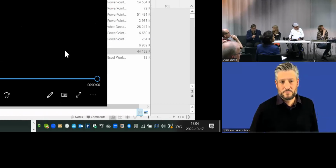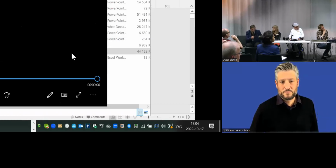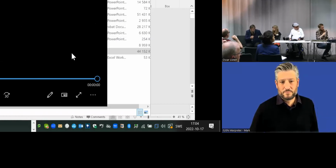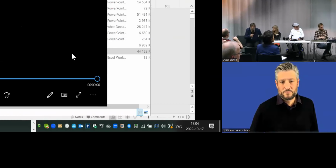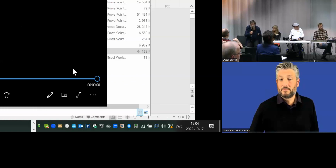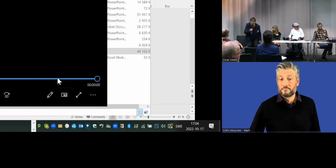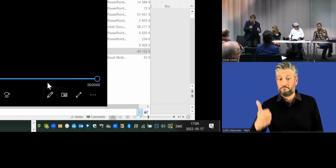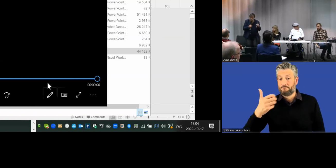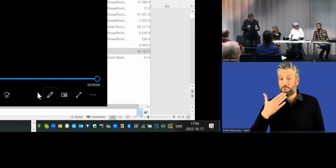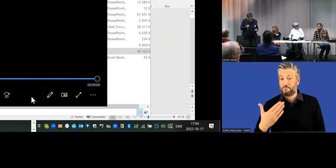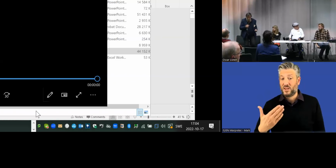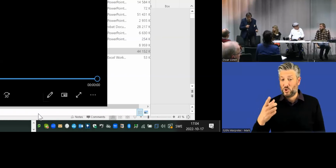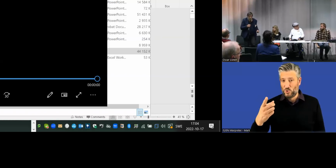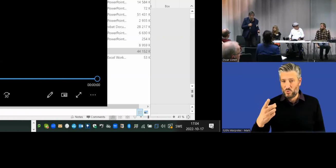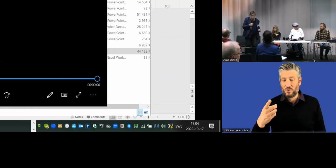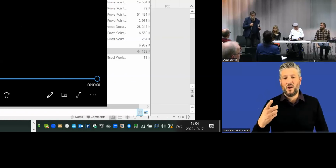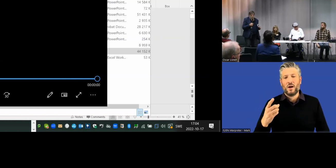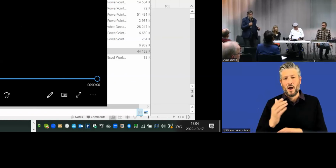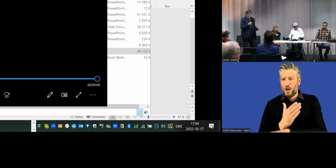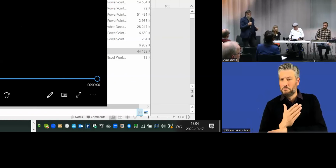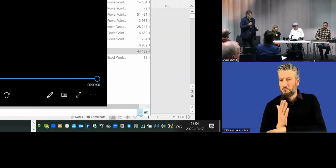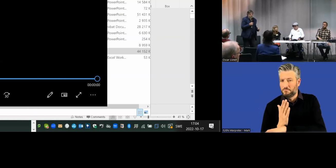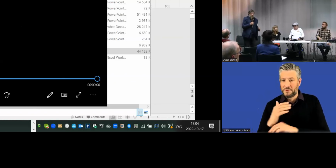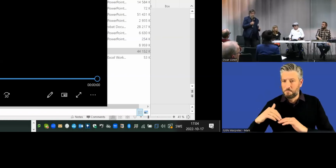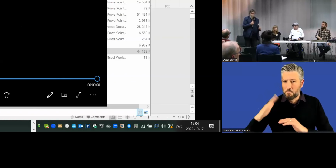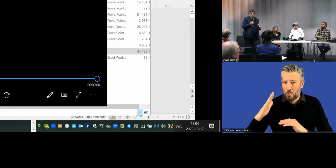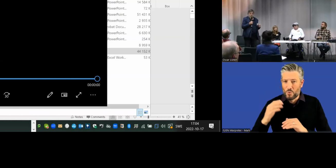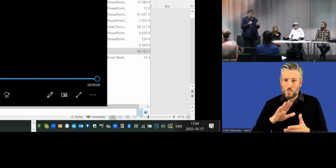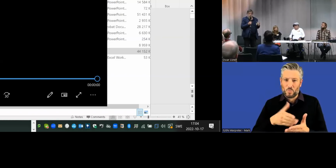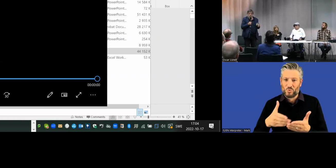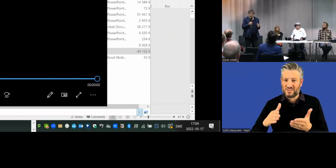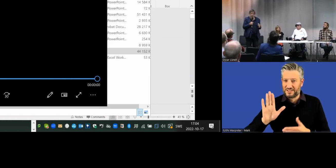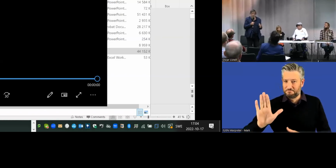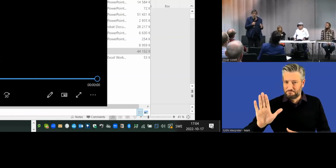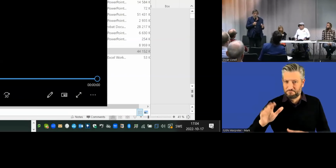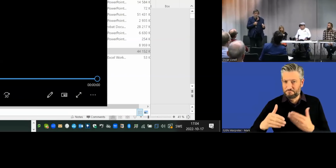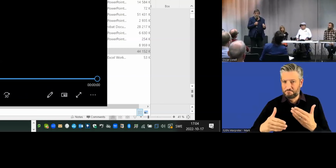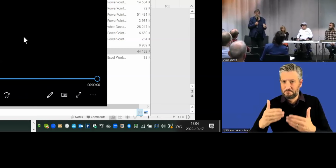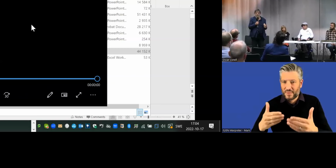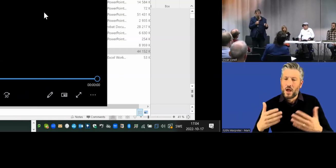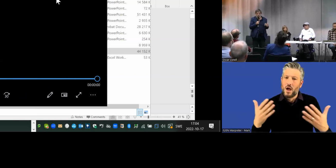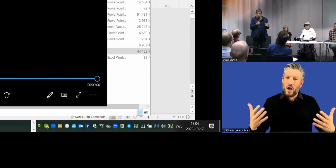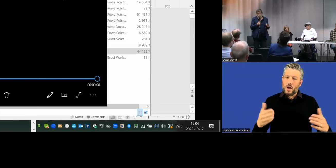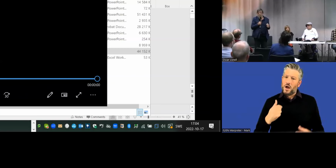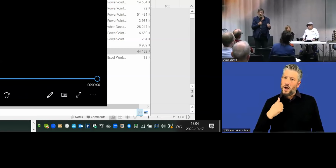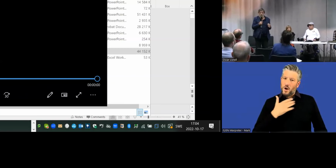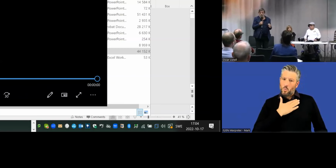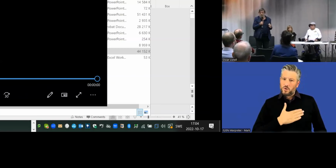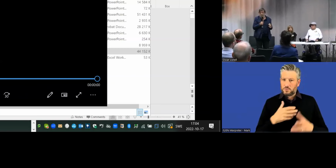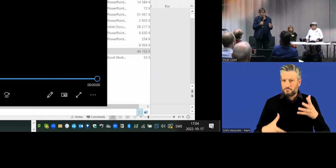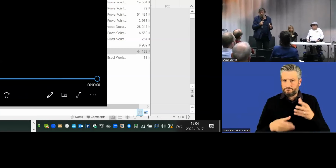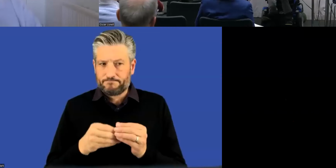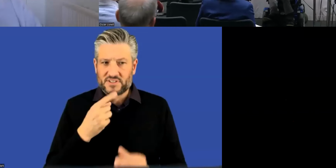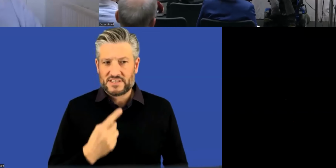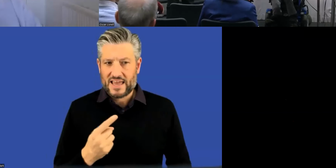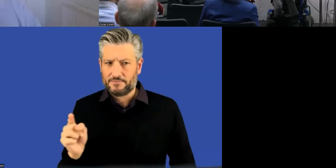Thank you, Clarence, and we'll be hearing more of Clarence in a moment. A quick word, if I may, about Rolf Gerhard. It may seem inappropriate to launch